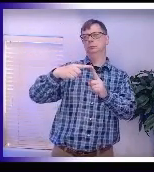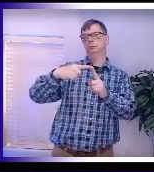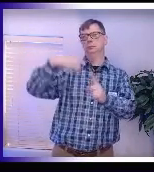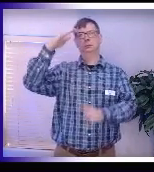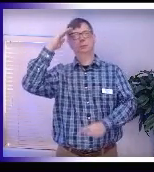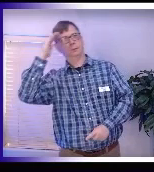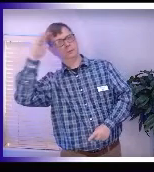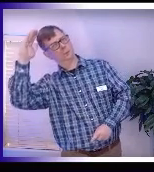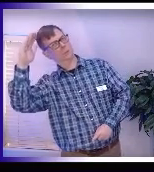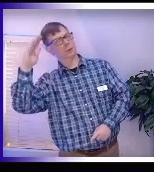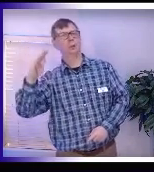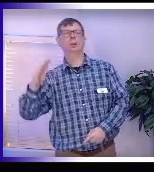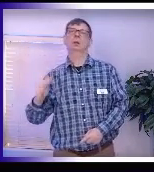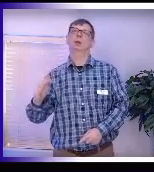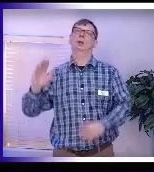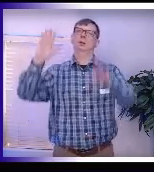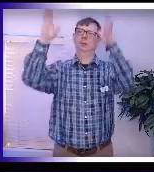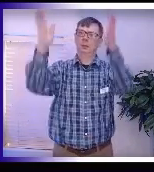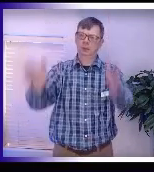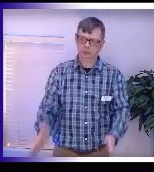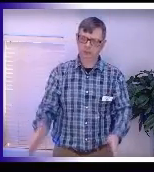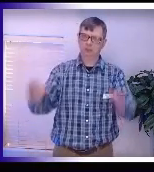think about the possibility